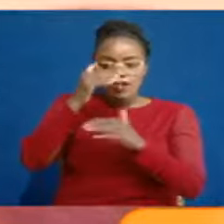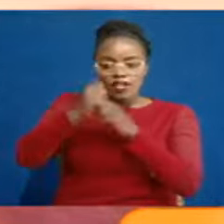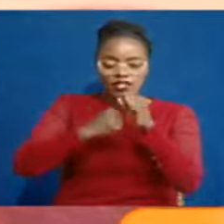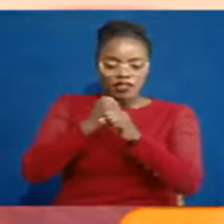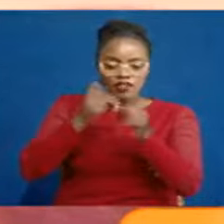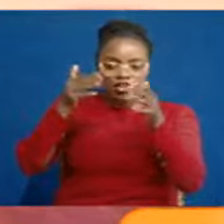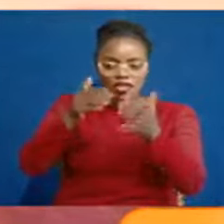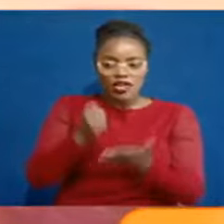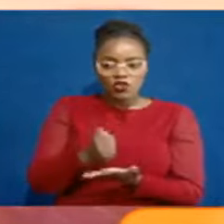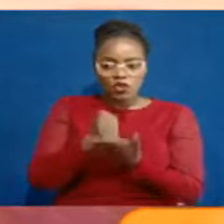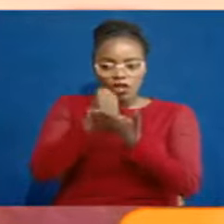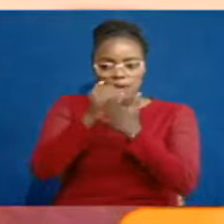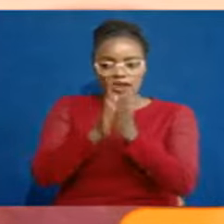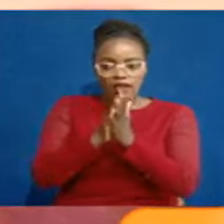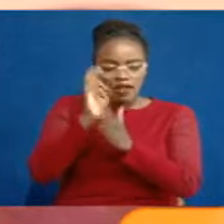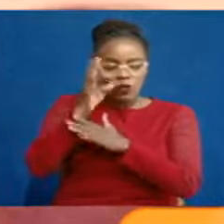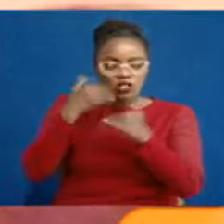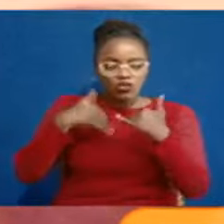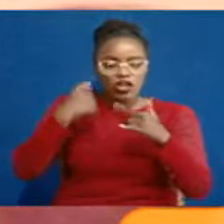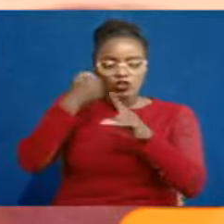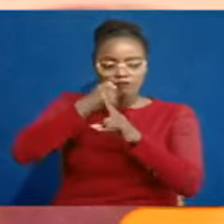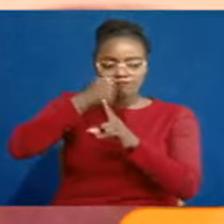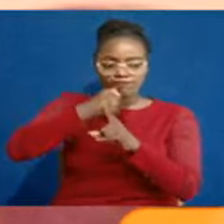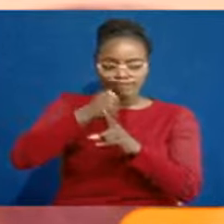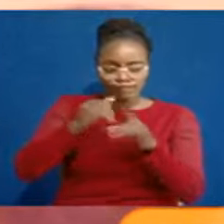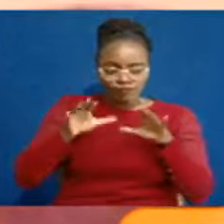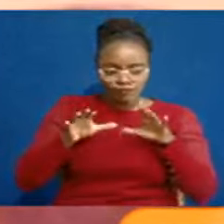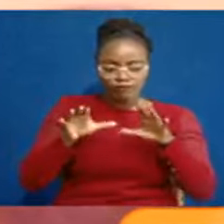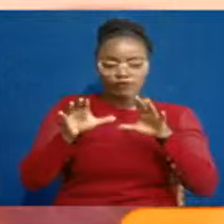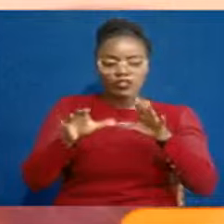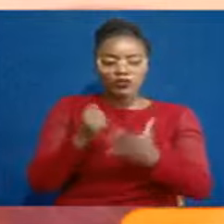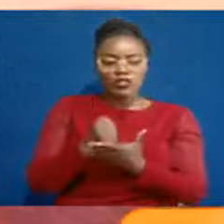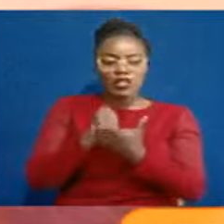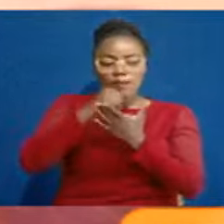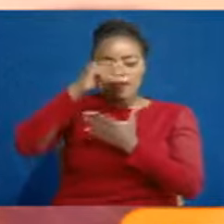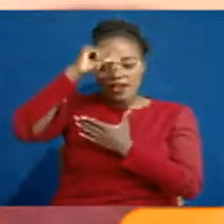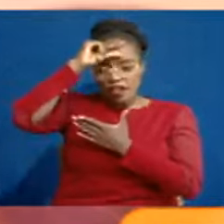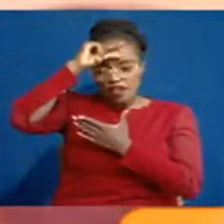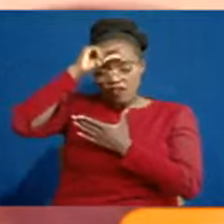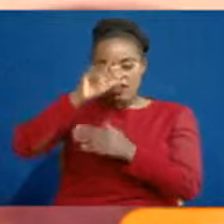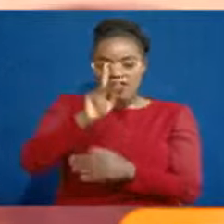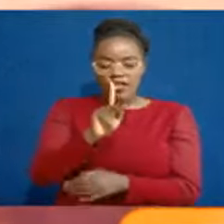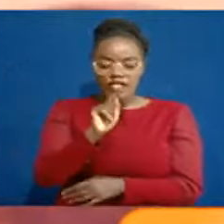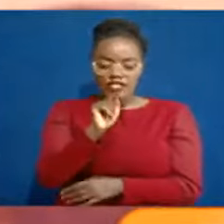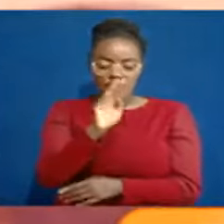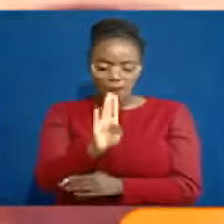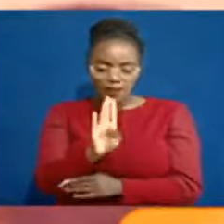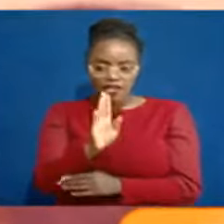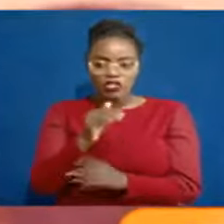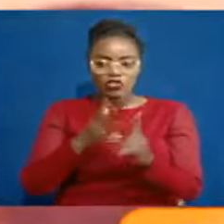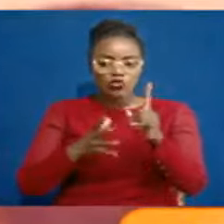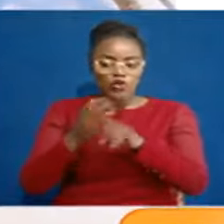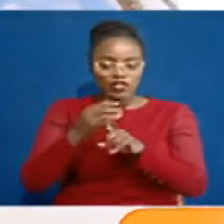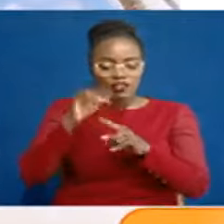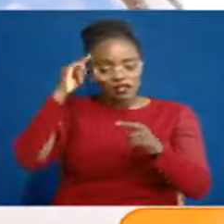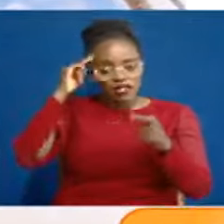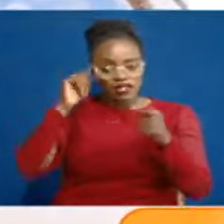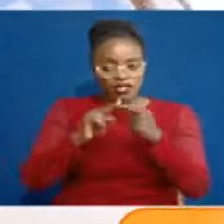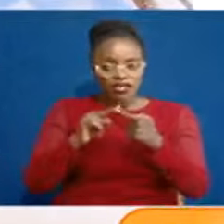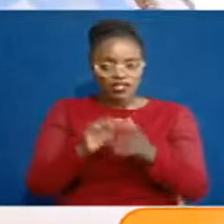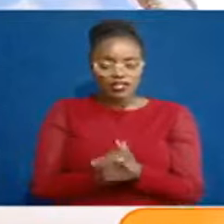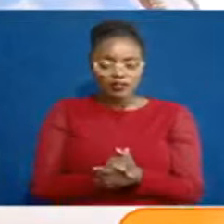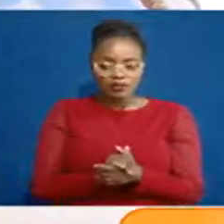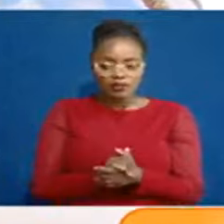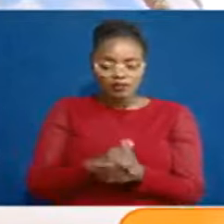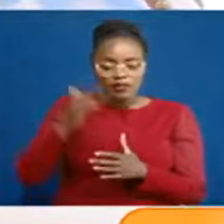help, and we will push. We will push and help the government, help KTB to, you know, to achieve that target.